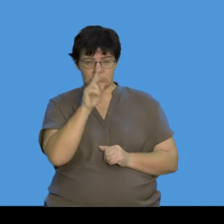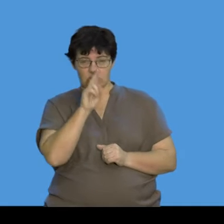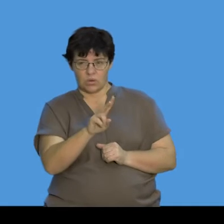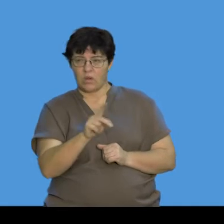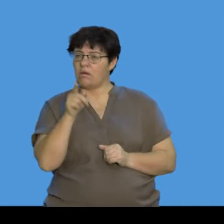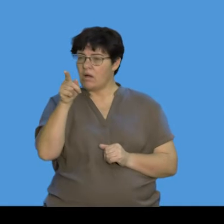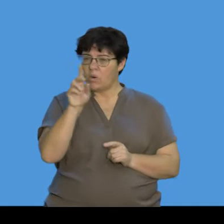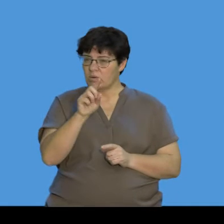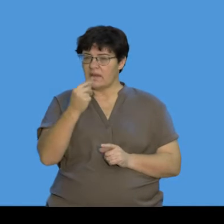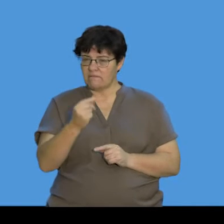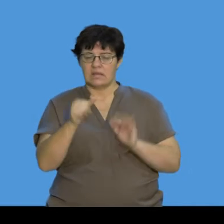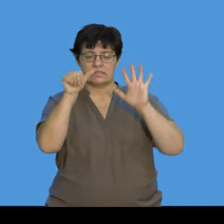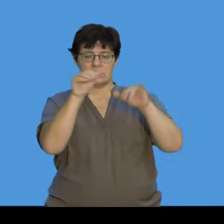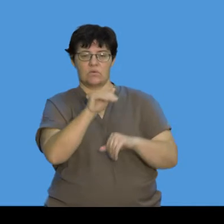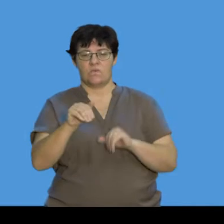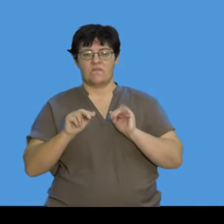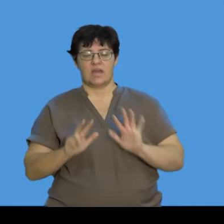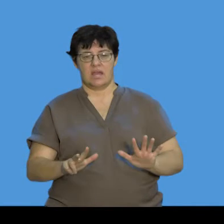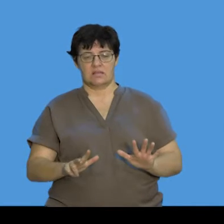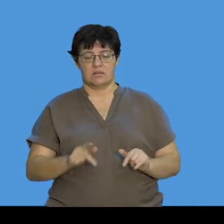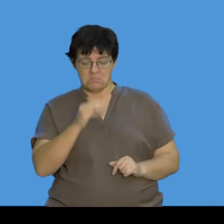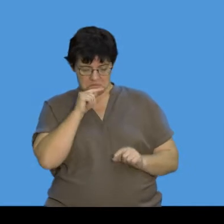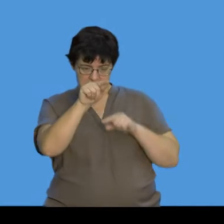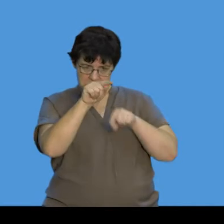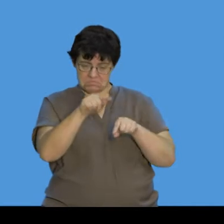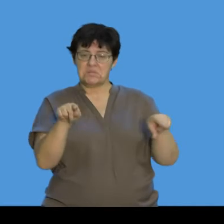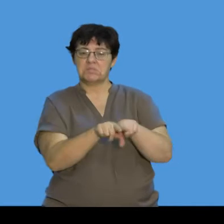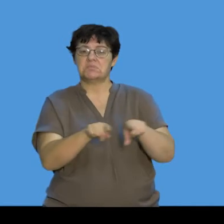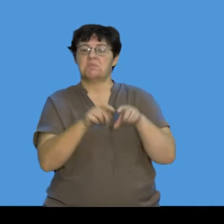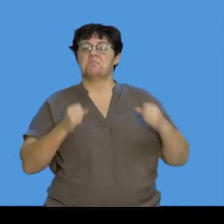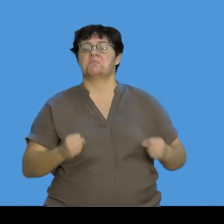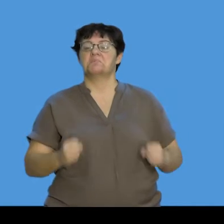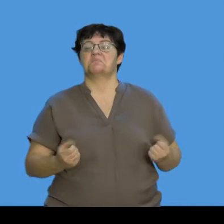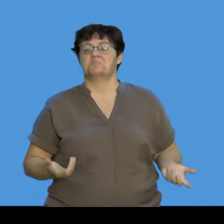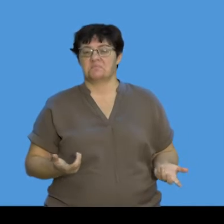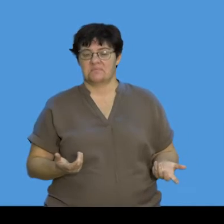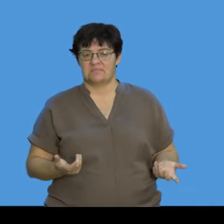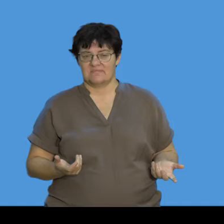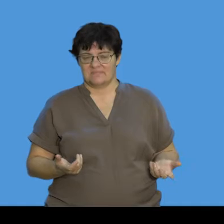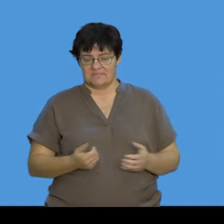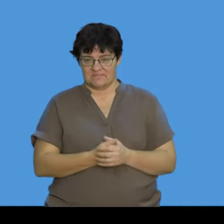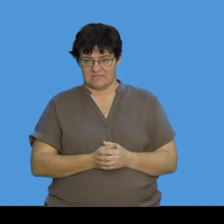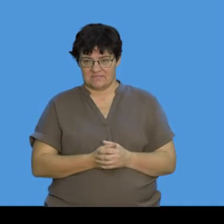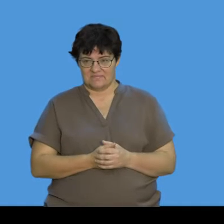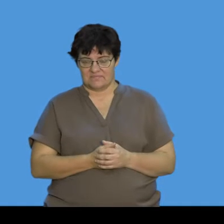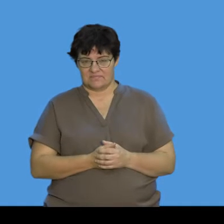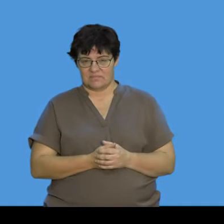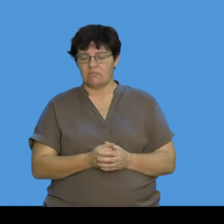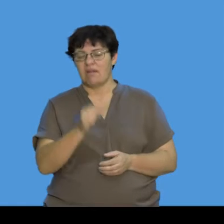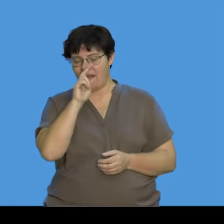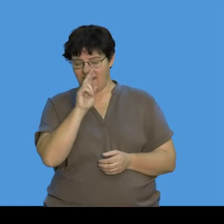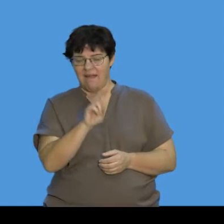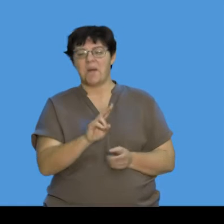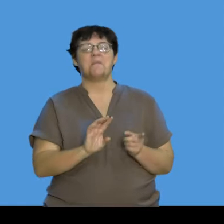at what is the ratio there. That is 6 over 8. Do you see? Already they are equal to each other. So you can see